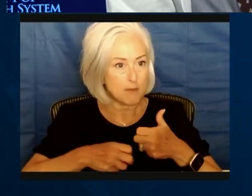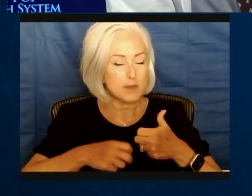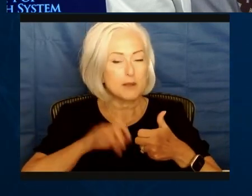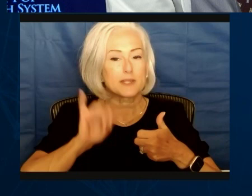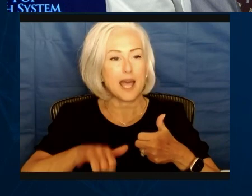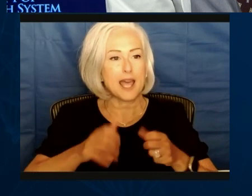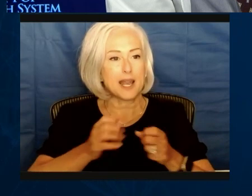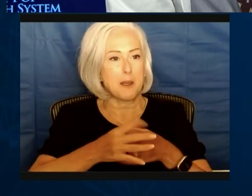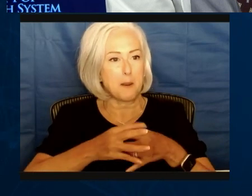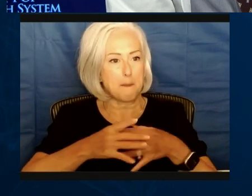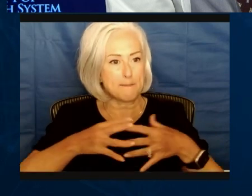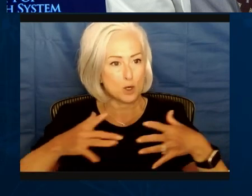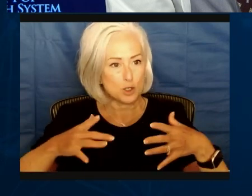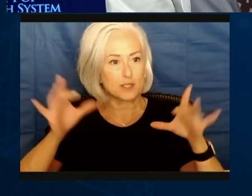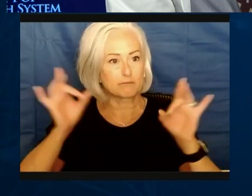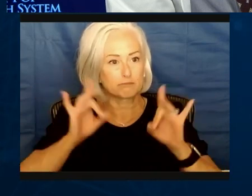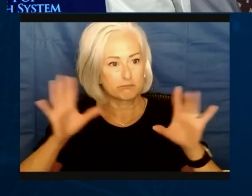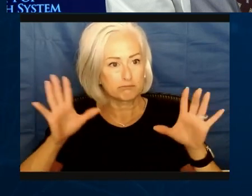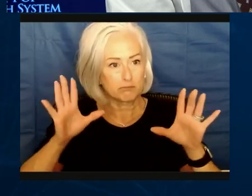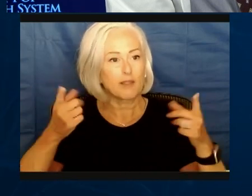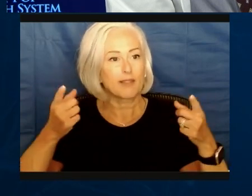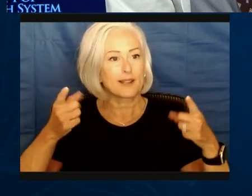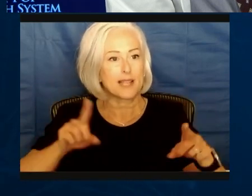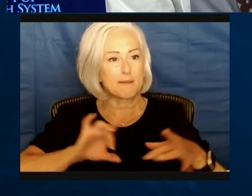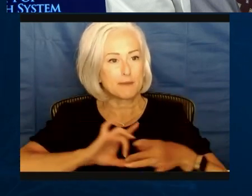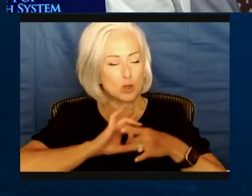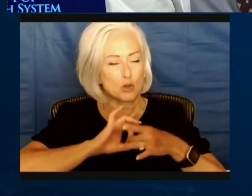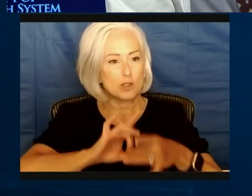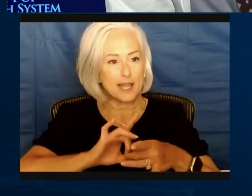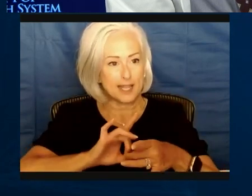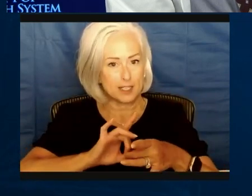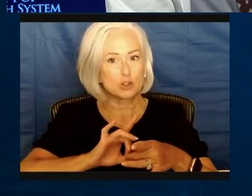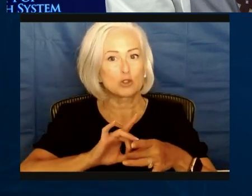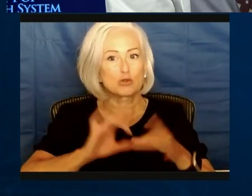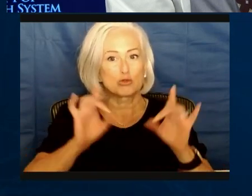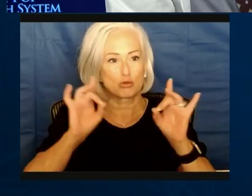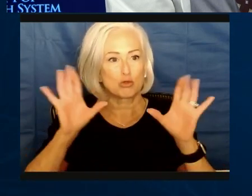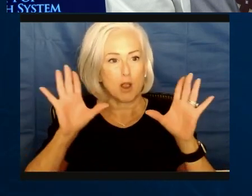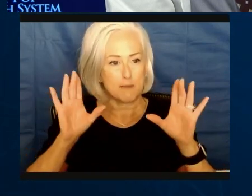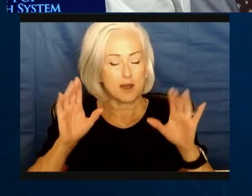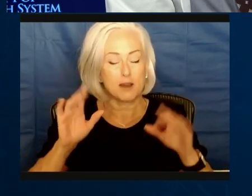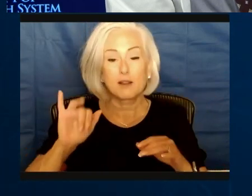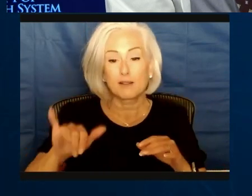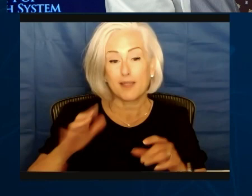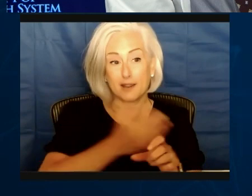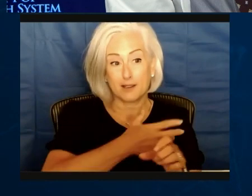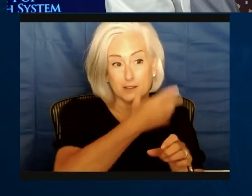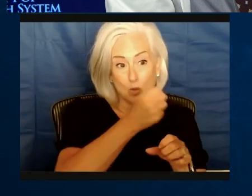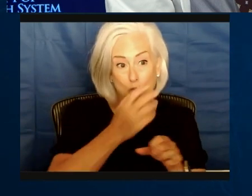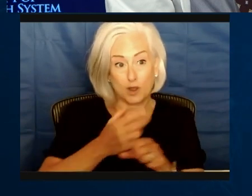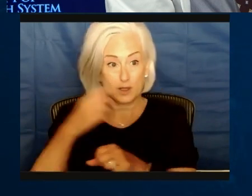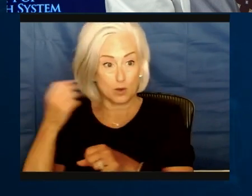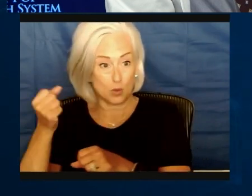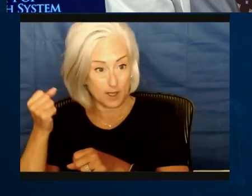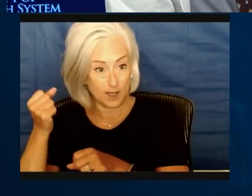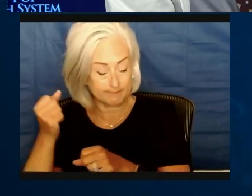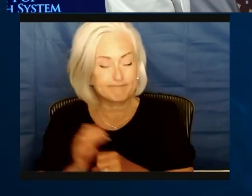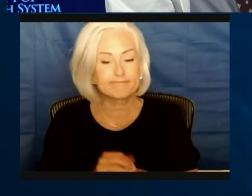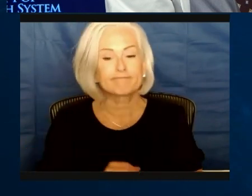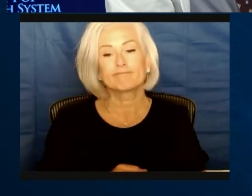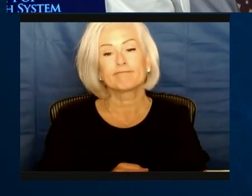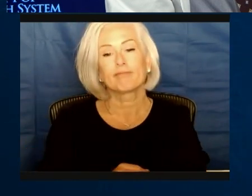epidemic that is related to trauma. So there's a win-win here for collaborative partnership between the African Trauma Initiative